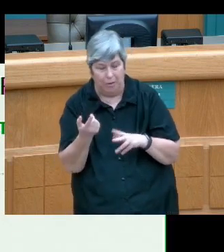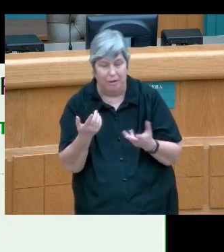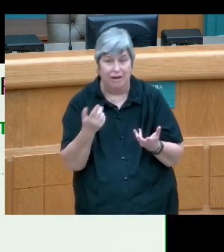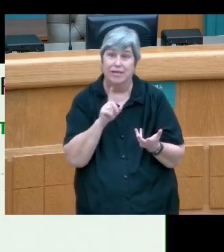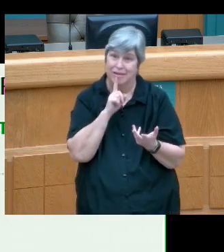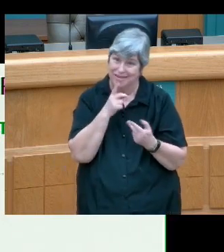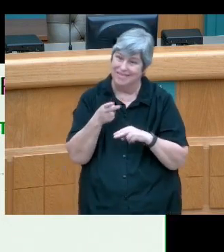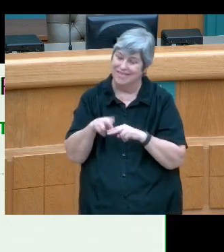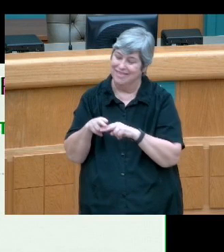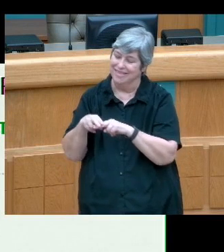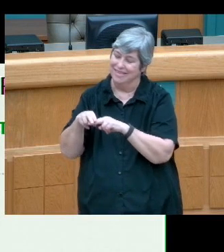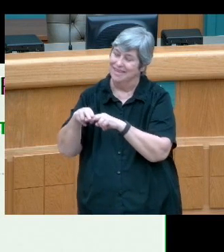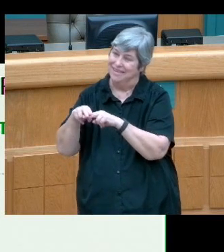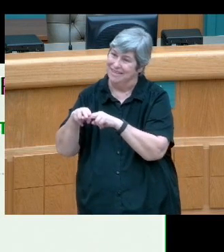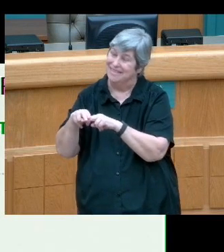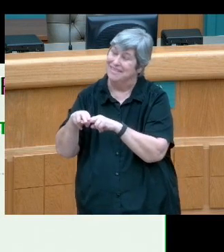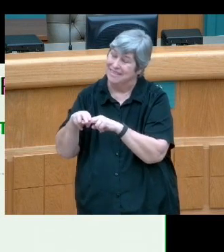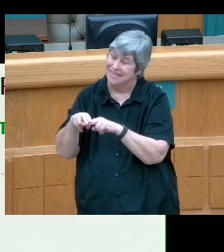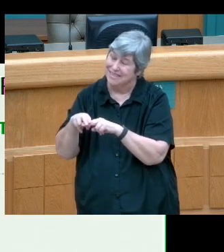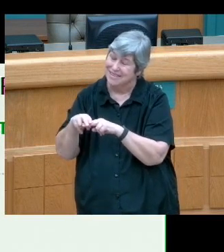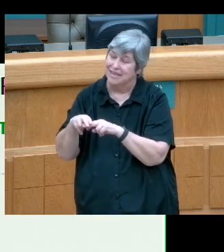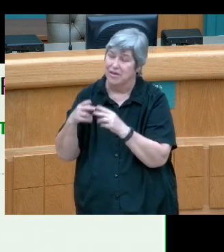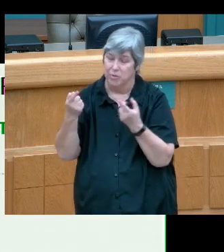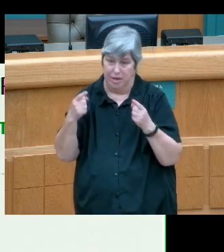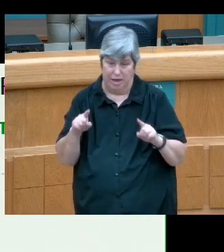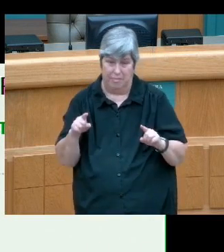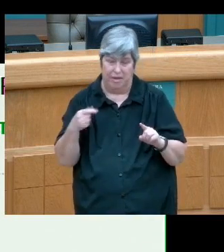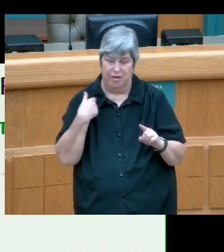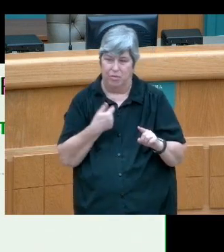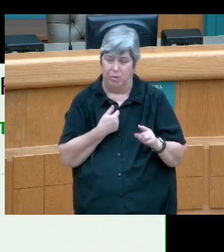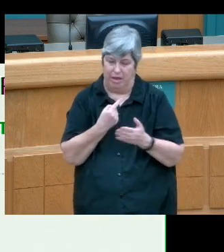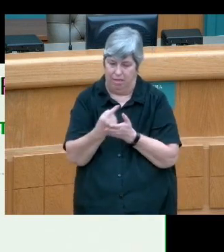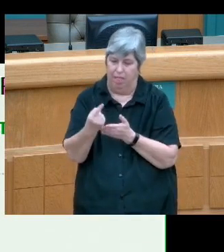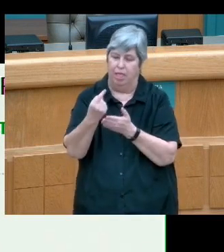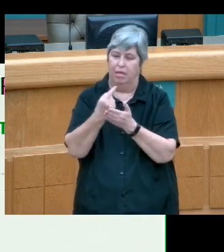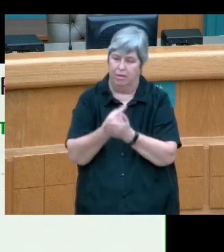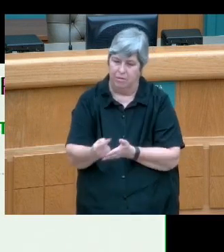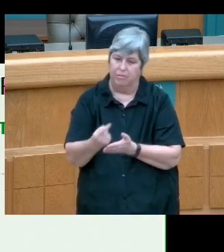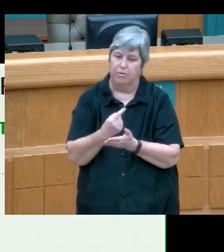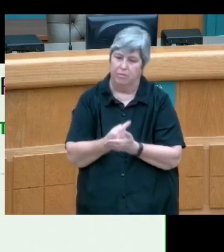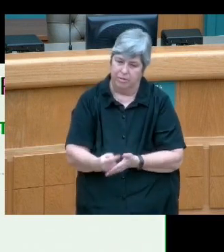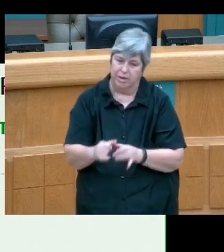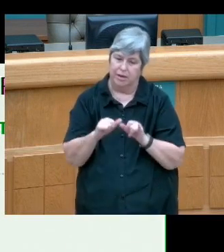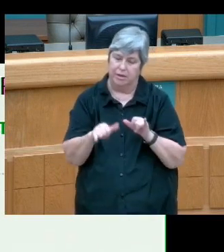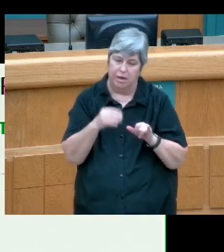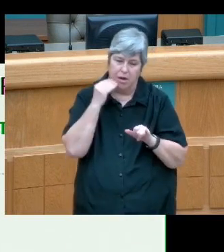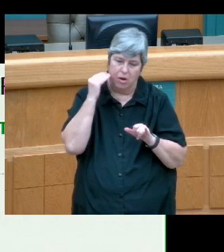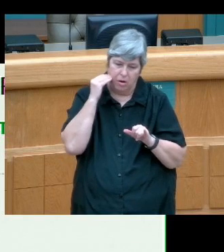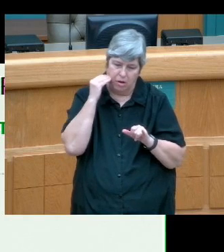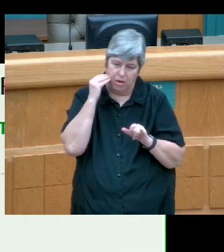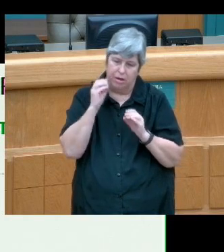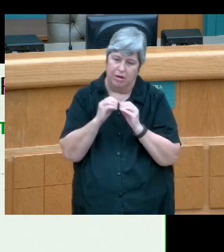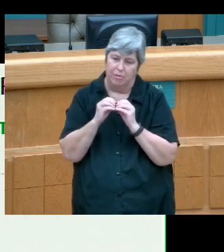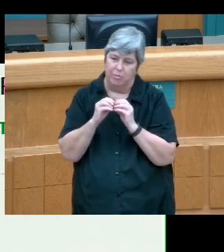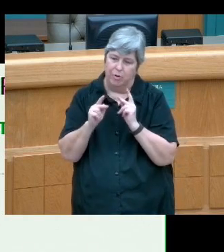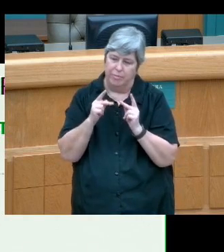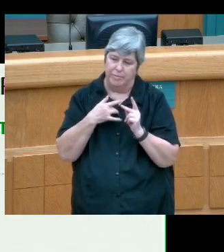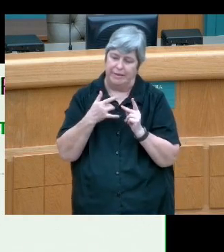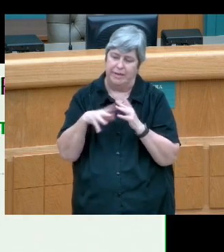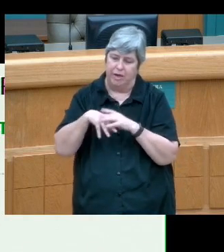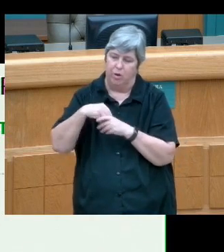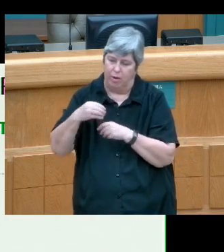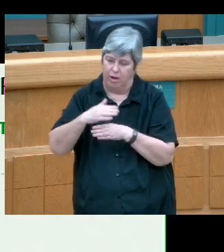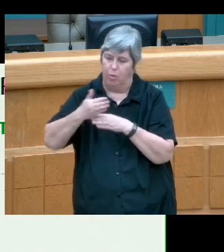real increase tailing up at the end there. And what's happening is week after week during this stay at home, there's more people going out on